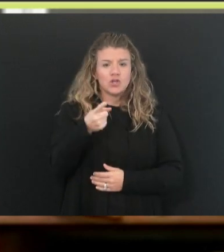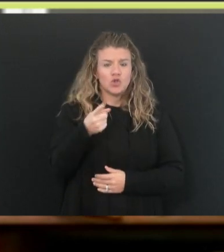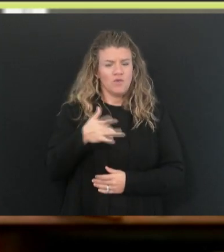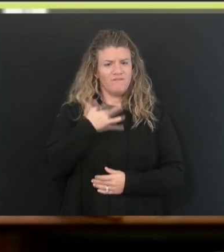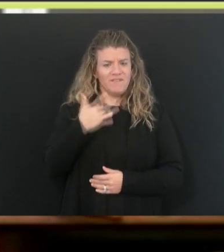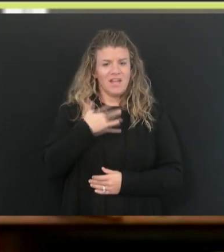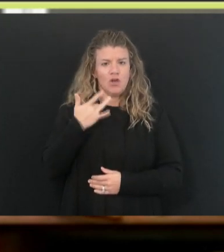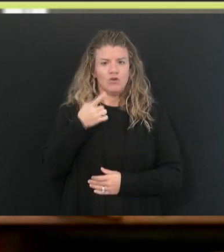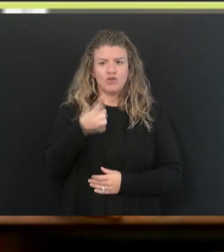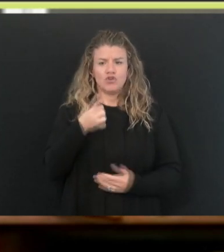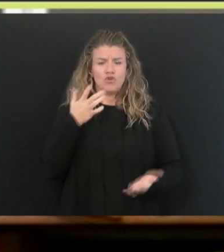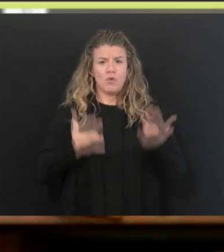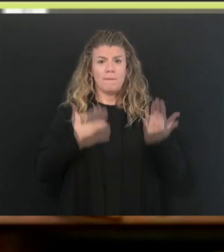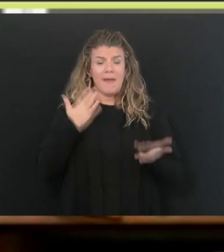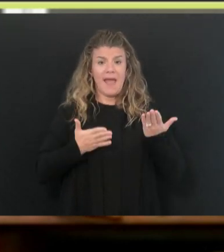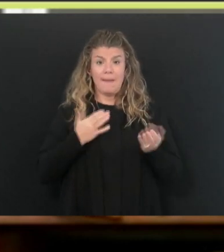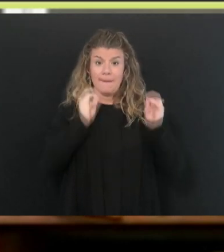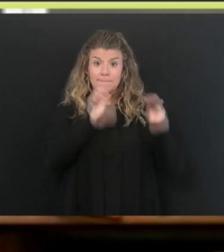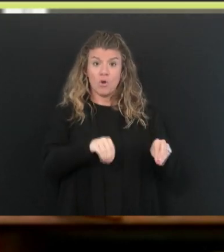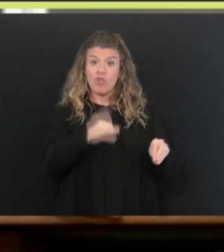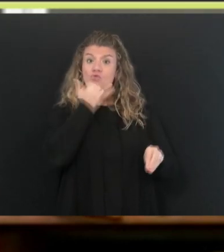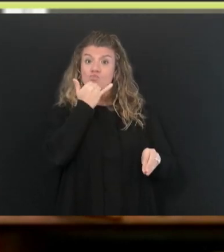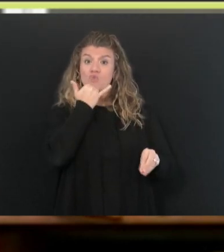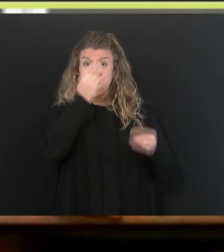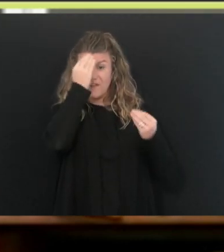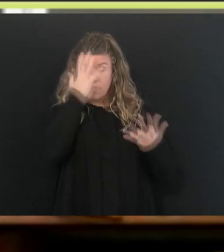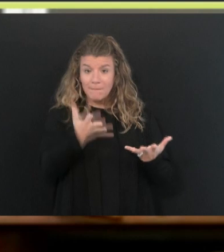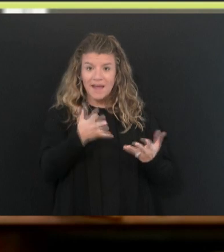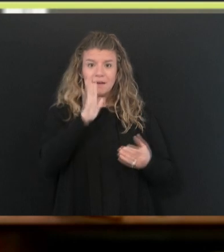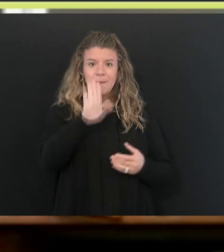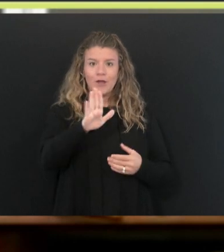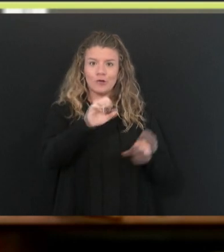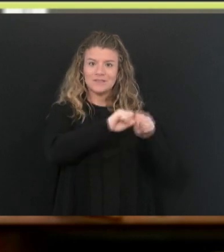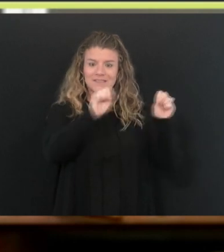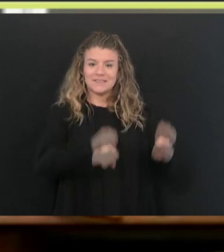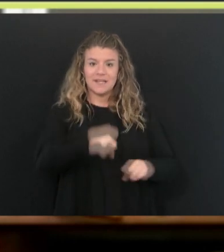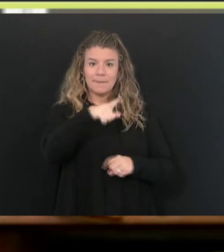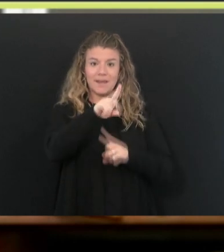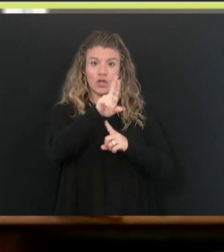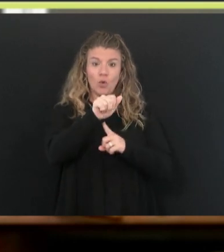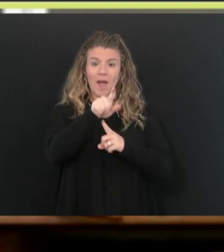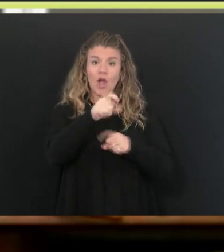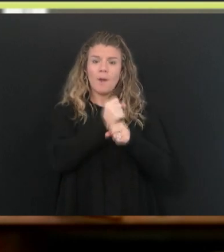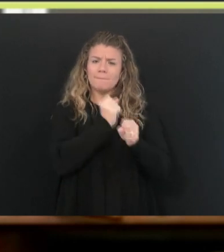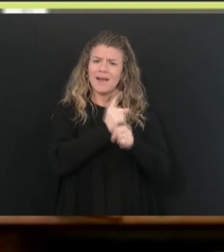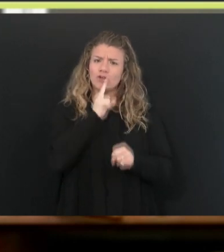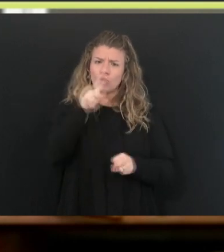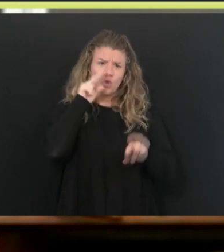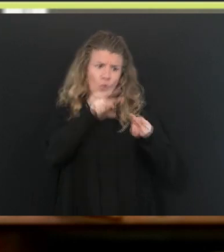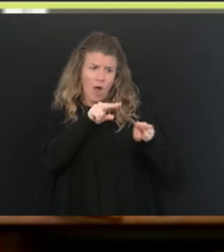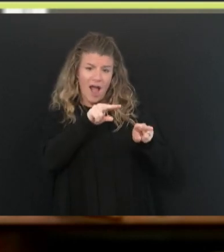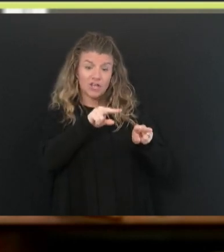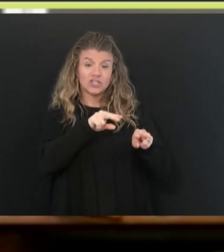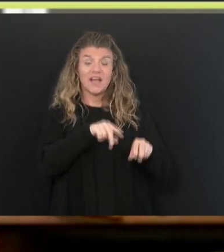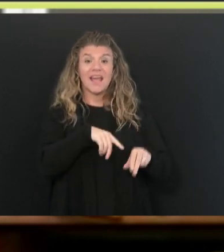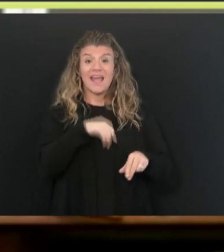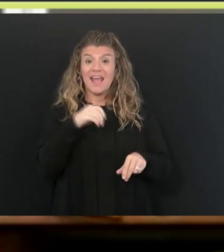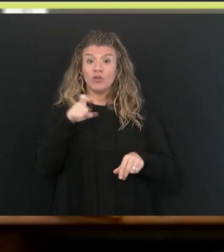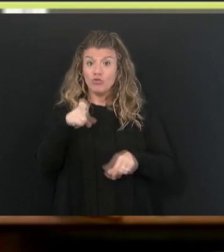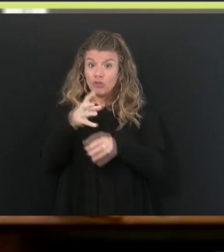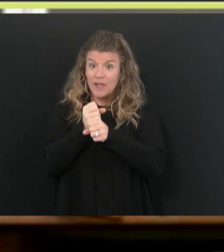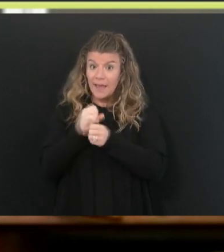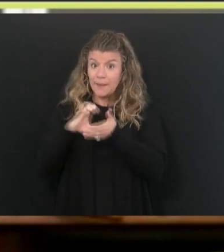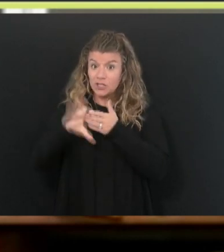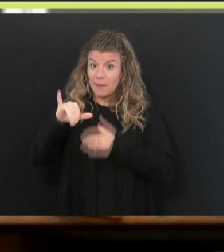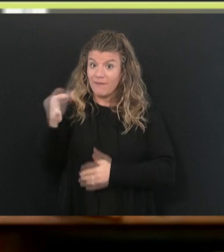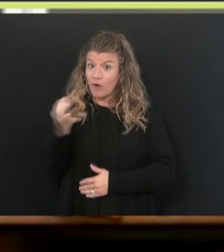you may have entered the wrong information about your bank in the PUA system, be sure you're on the lookout for that check. You should receive it by Friday as